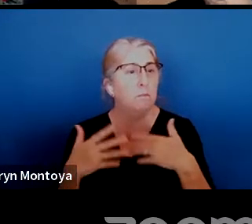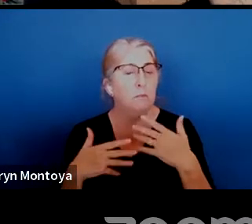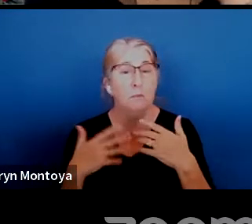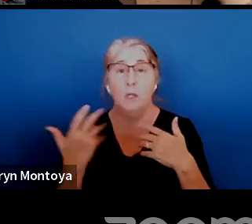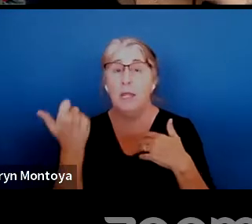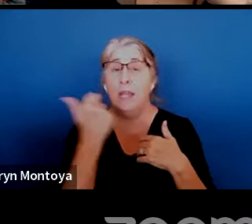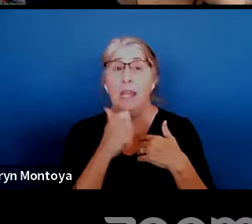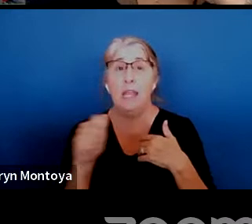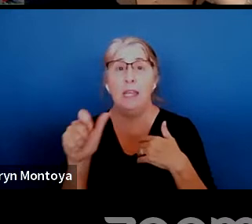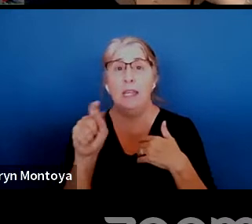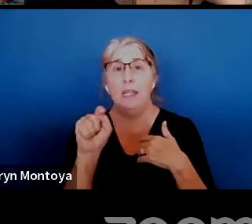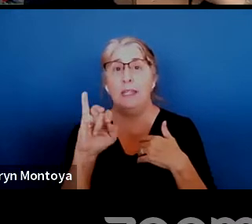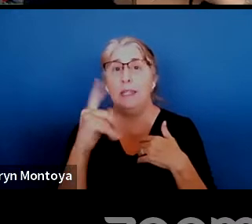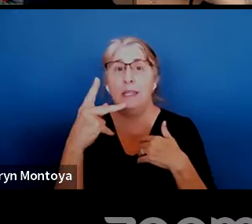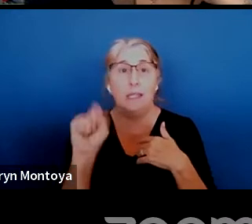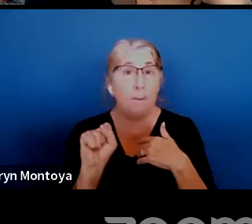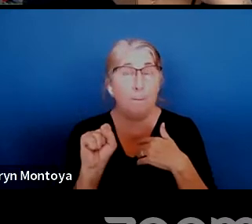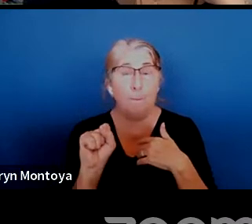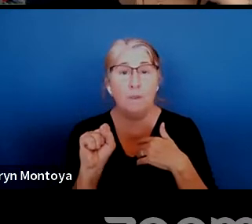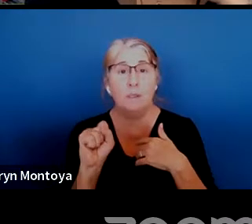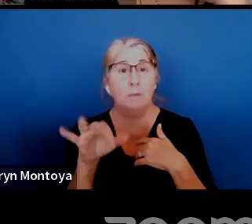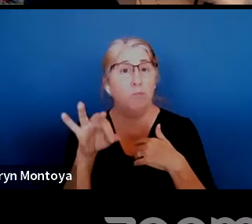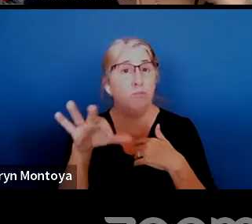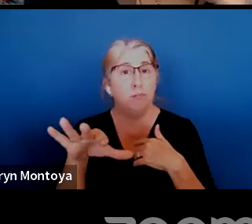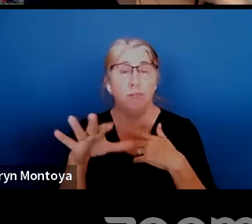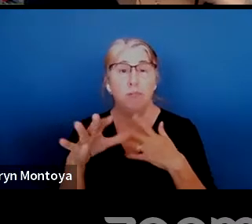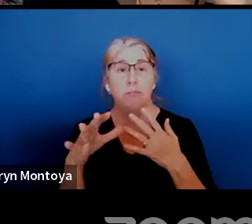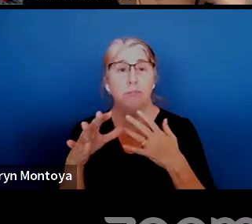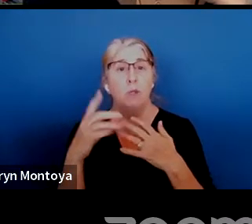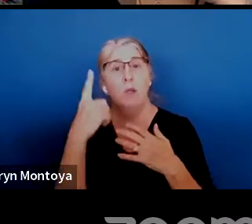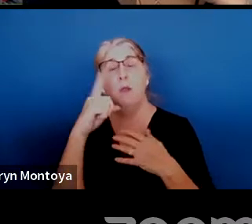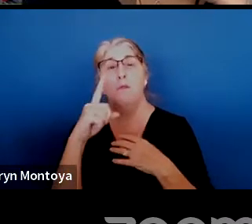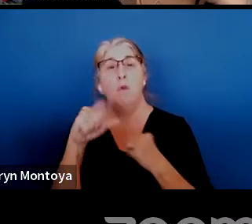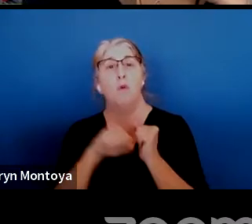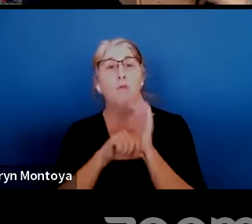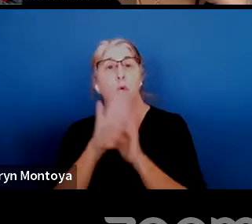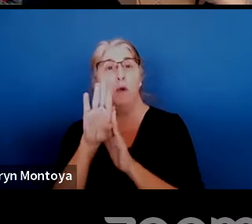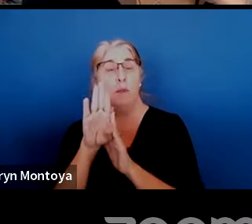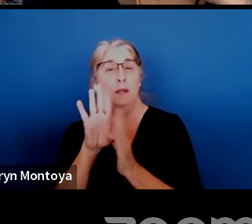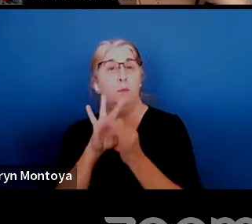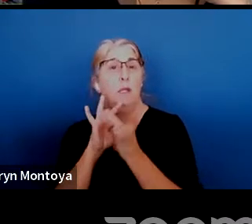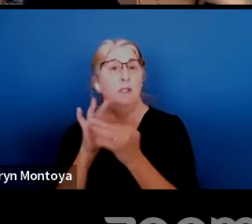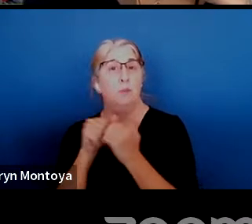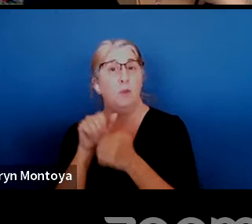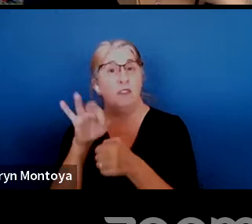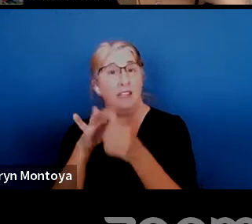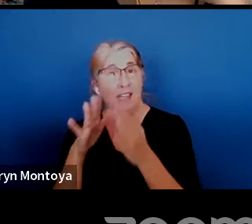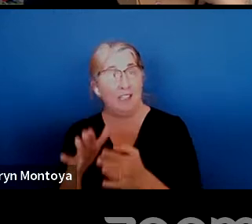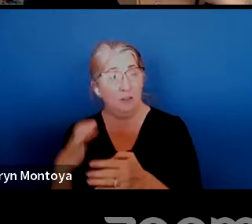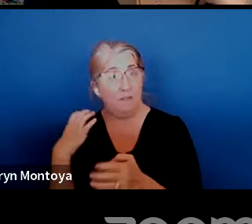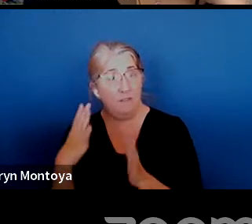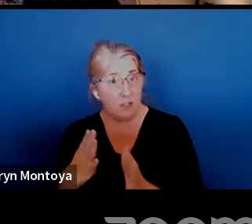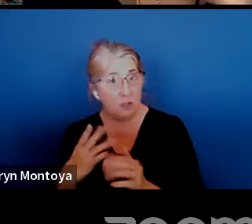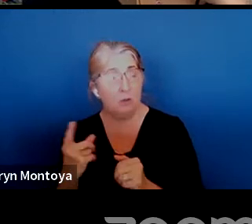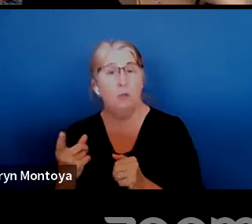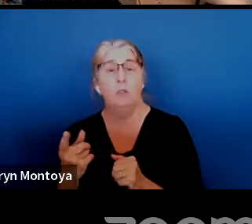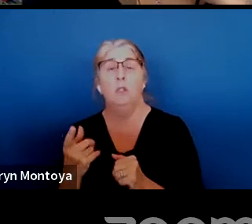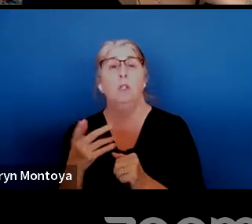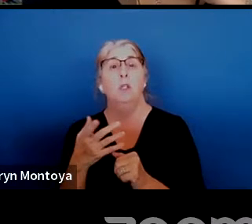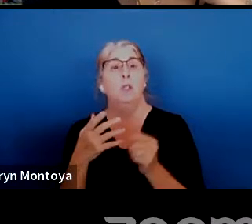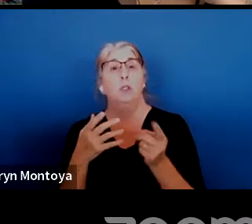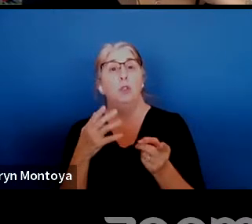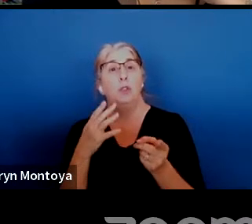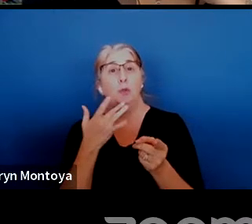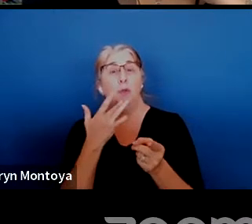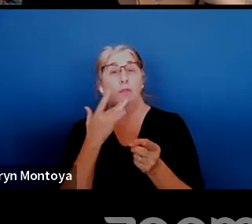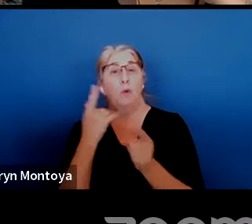any tips you use in forming a relationship with an elected official? Is it done by, do you prefer like a